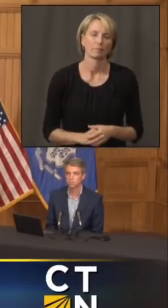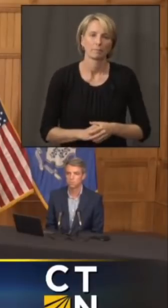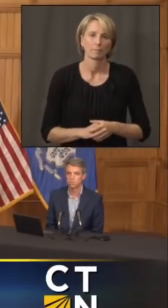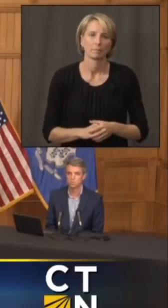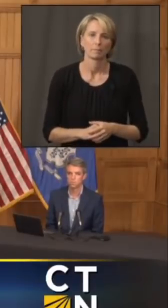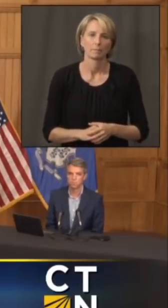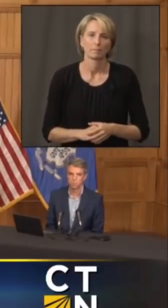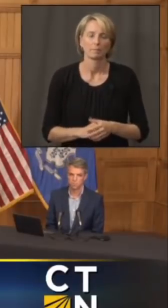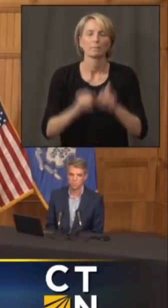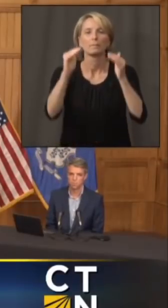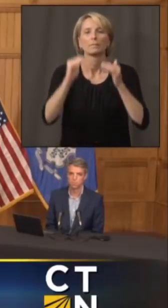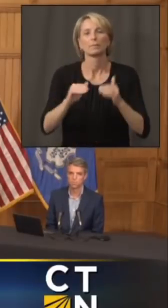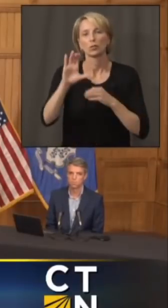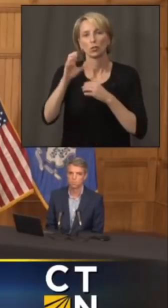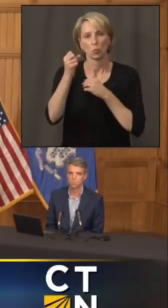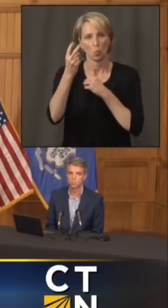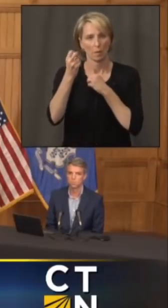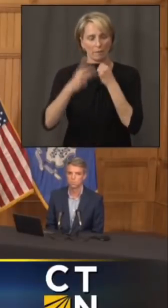News 12 Connecticut.